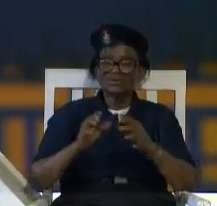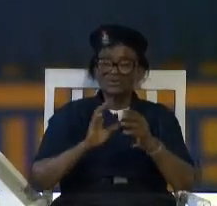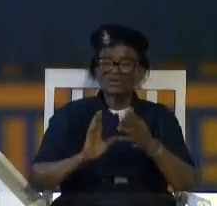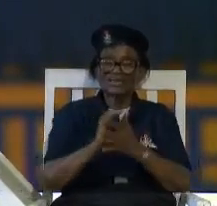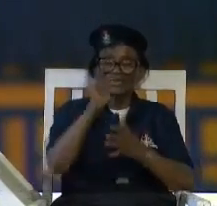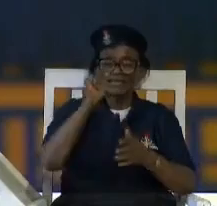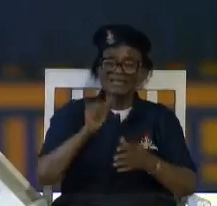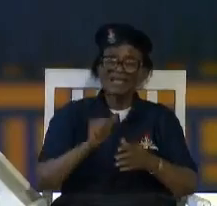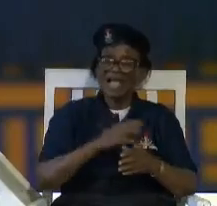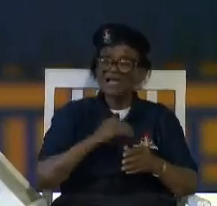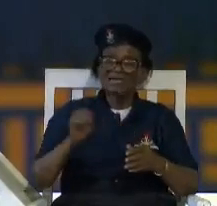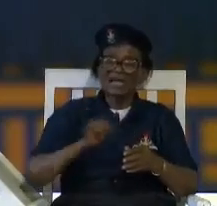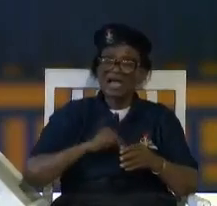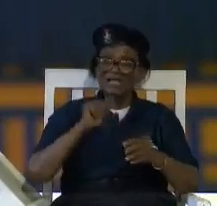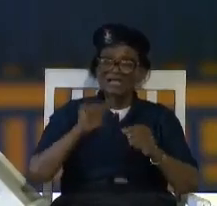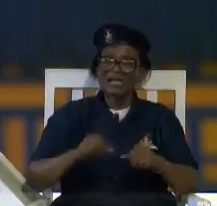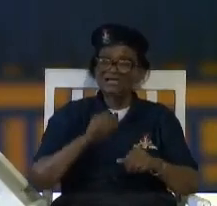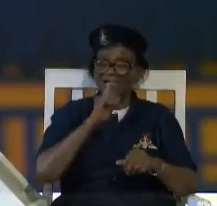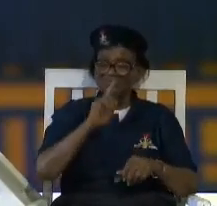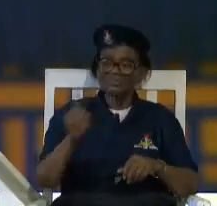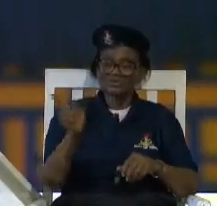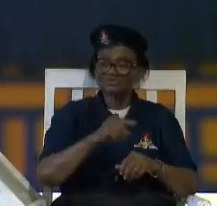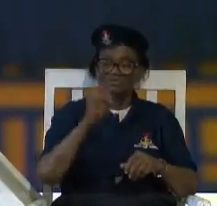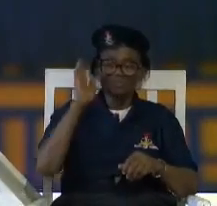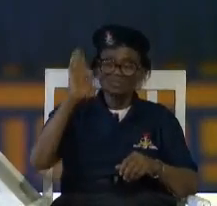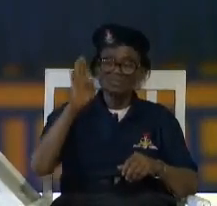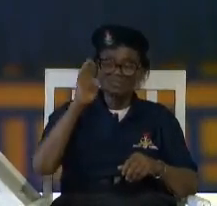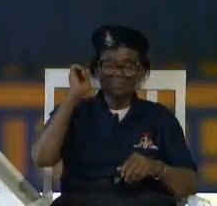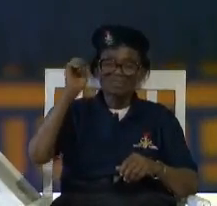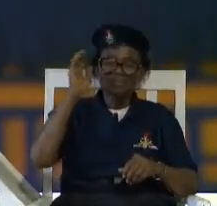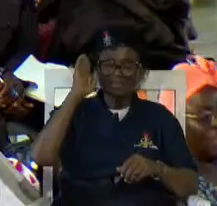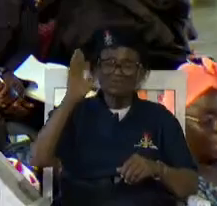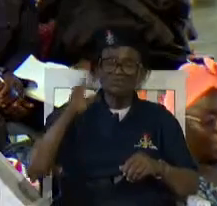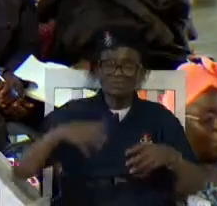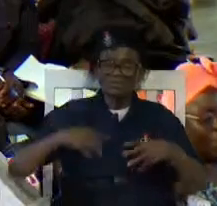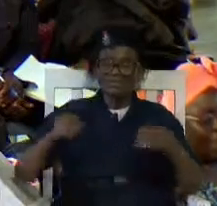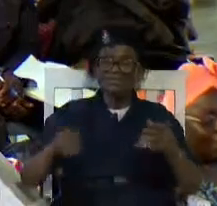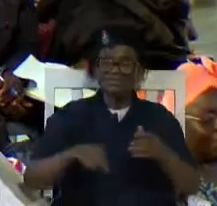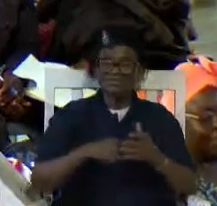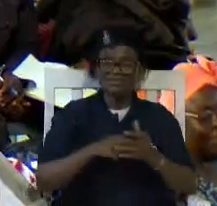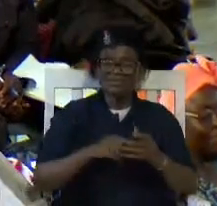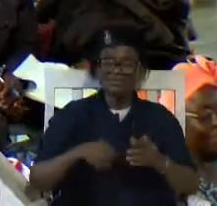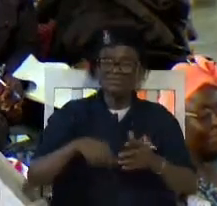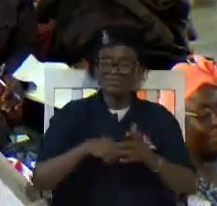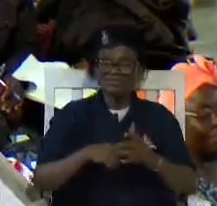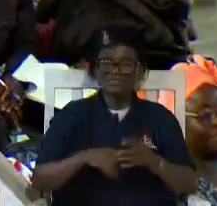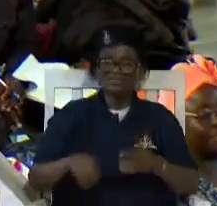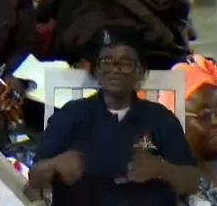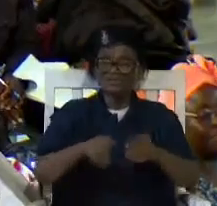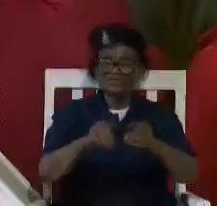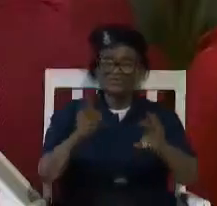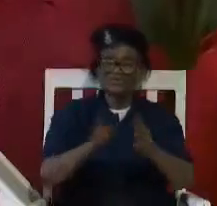And oh, I can assure you, He will heal during this convention.